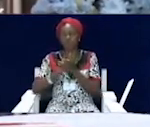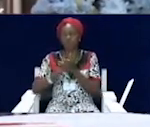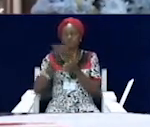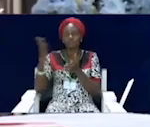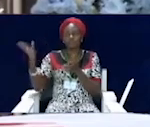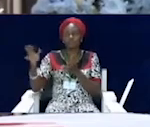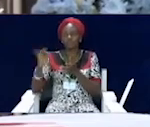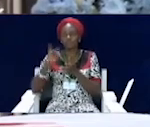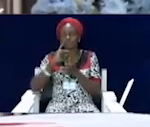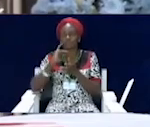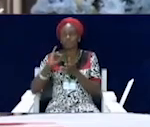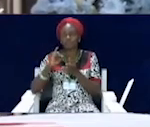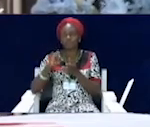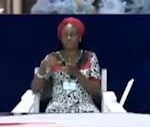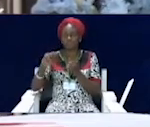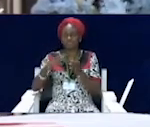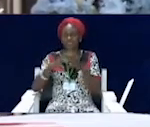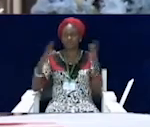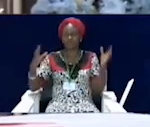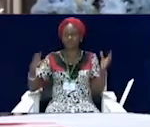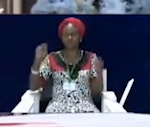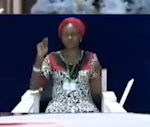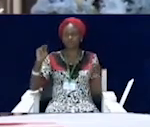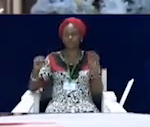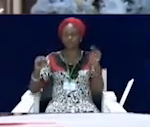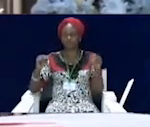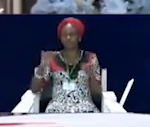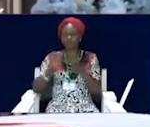there is still a lot of need there.